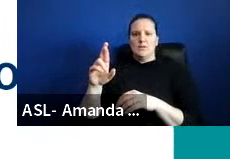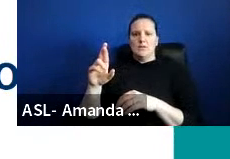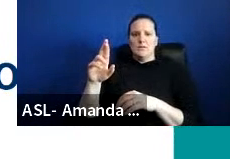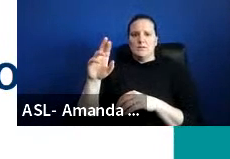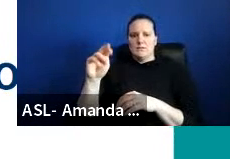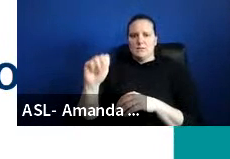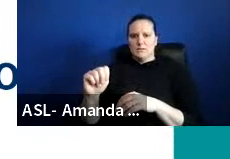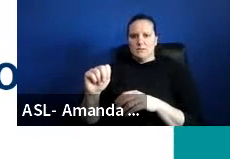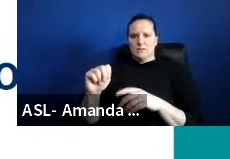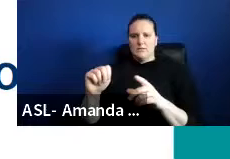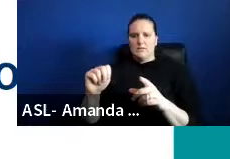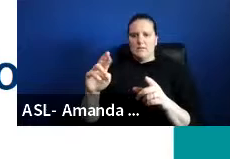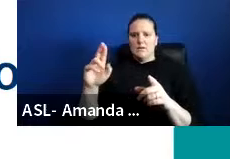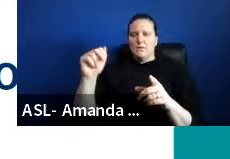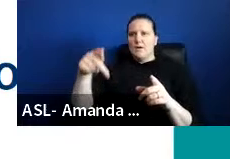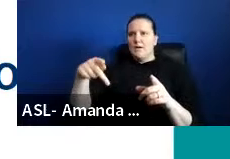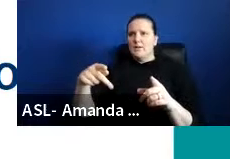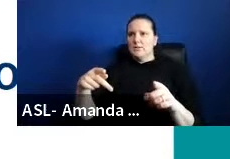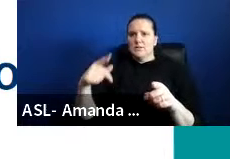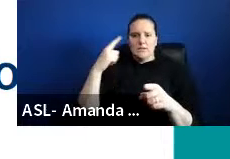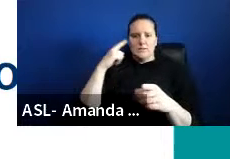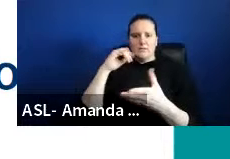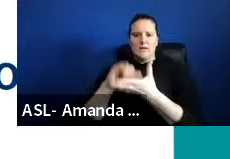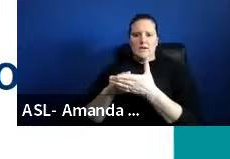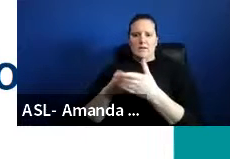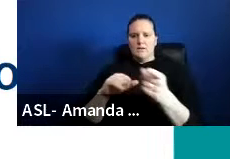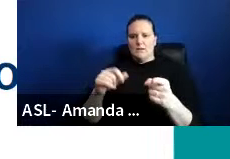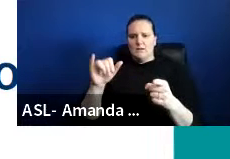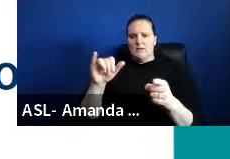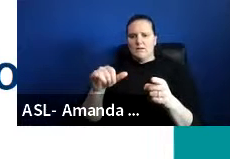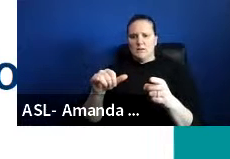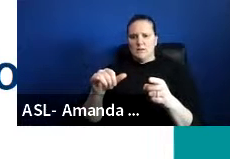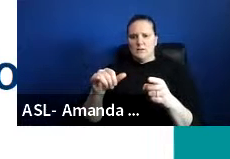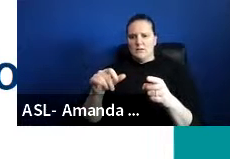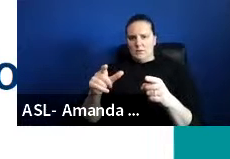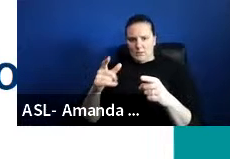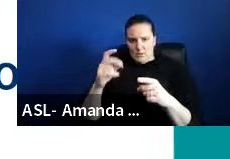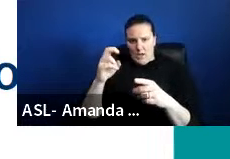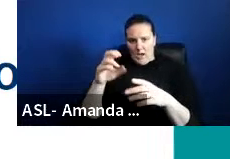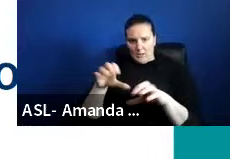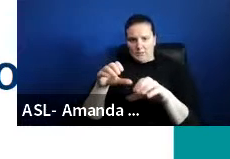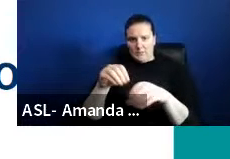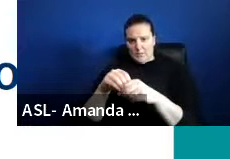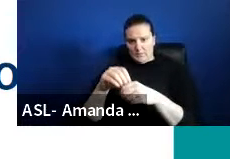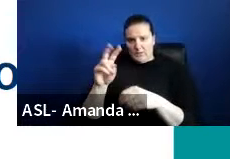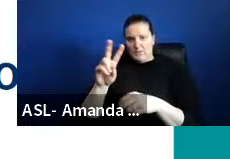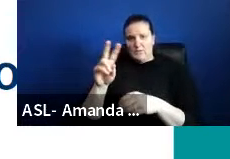coming down to meet with the active transportation connections we have in Vancouver today.